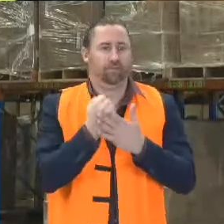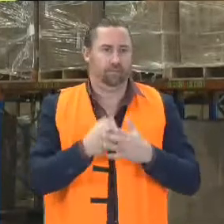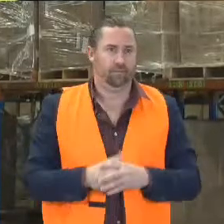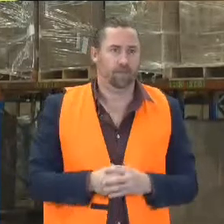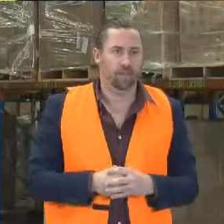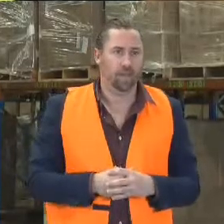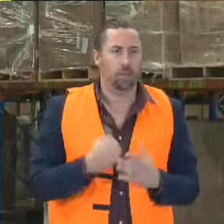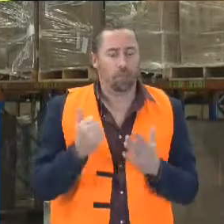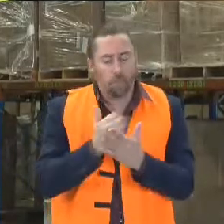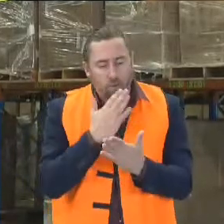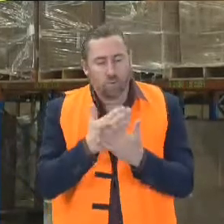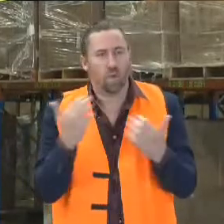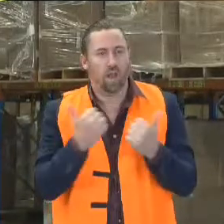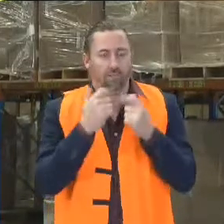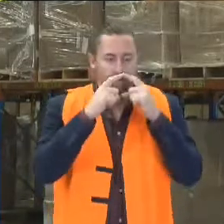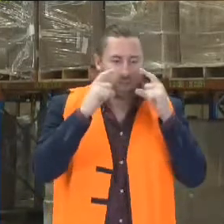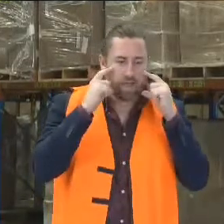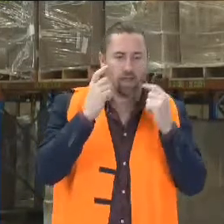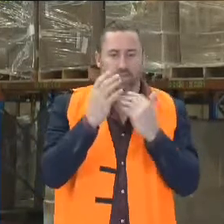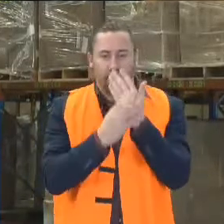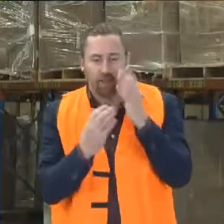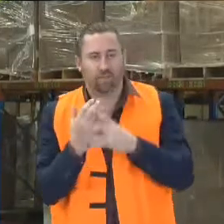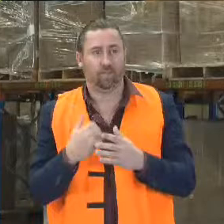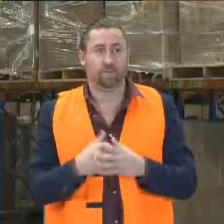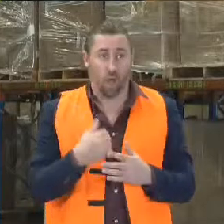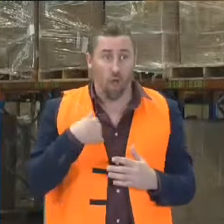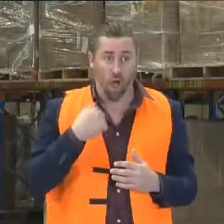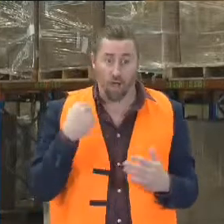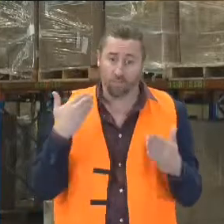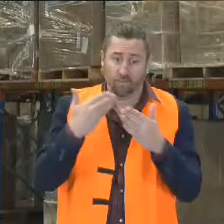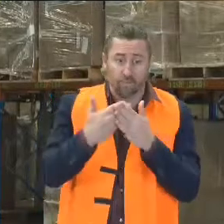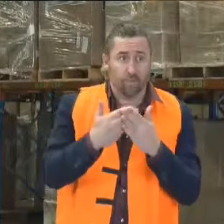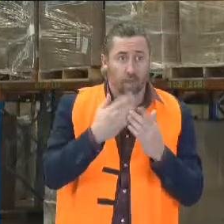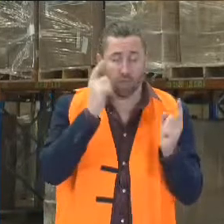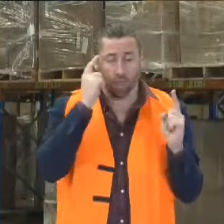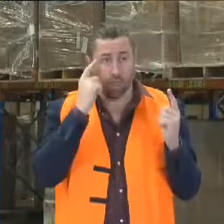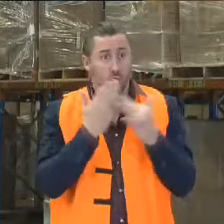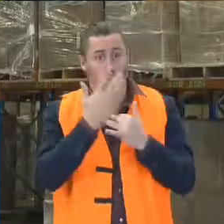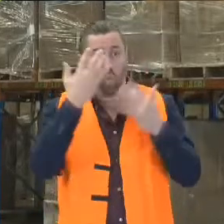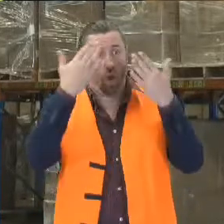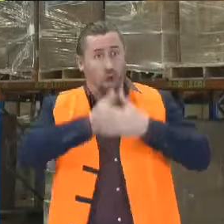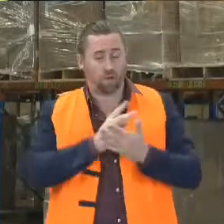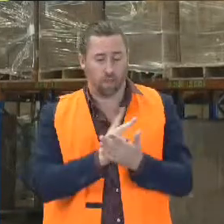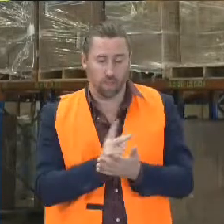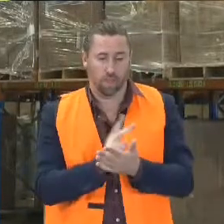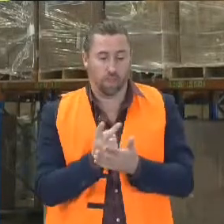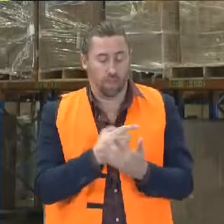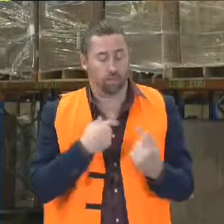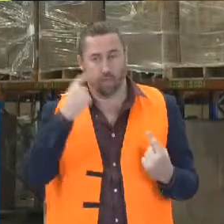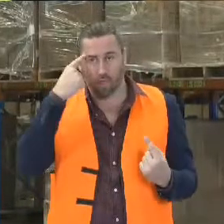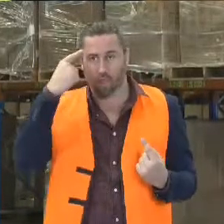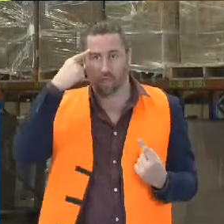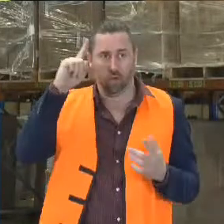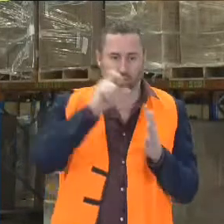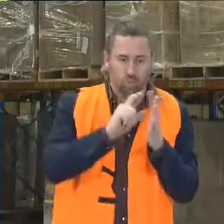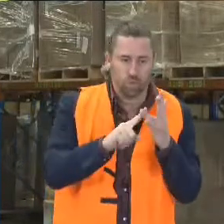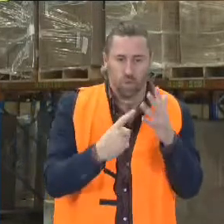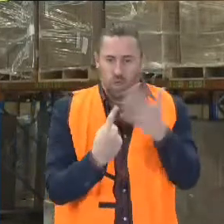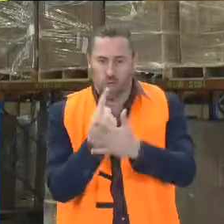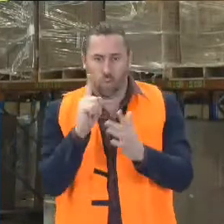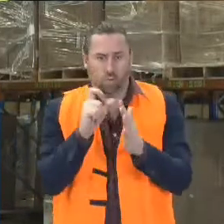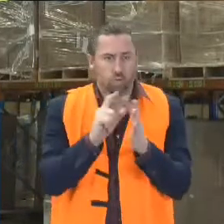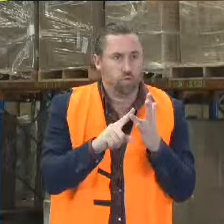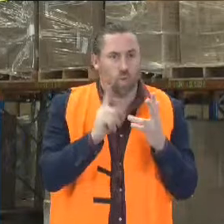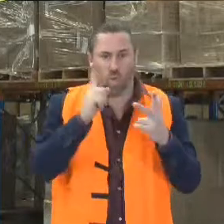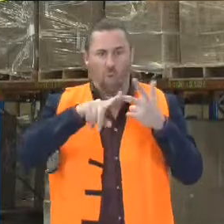think about the nights I've lost sleep throughout this pandemic, so many of them were about the potential